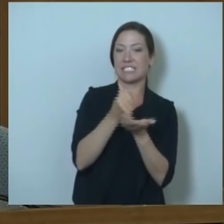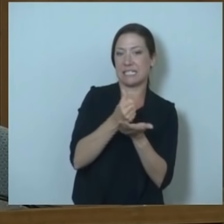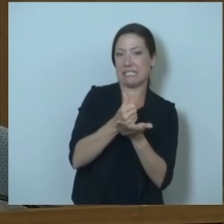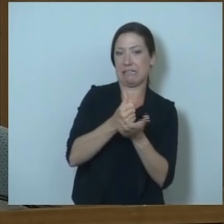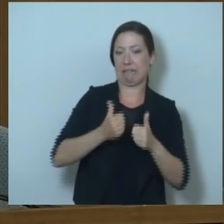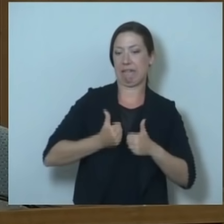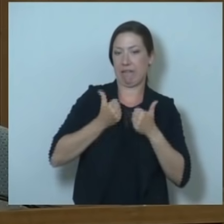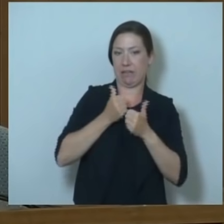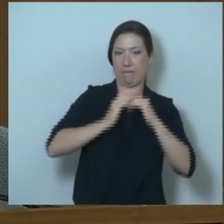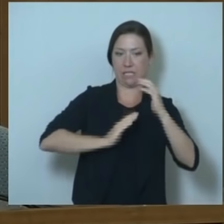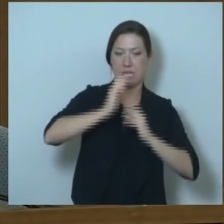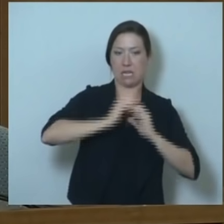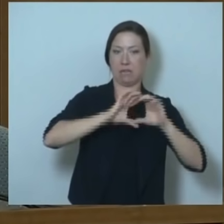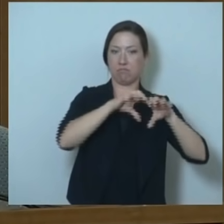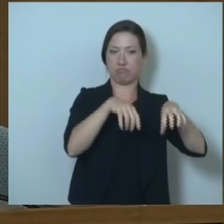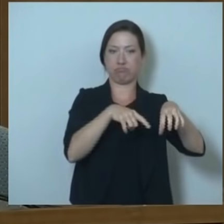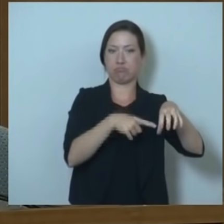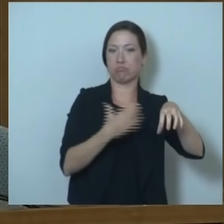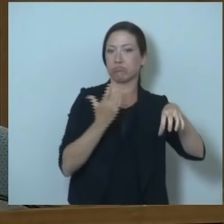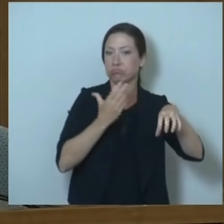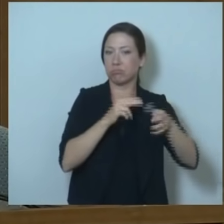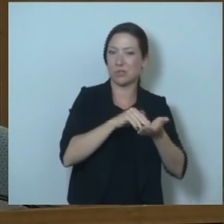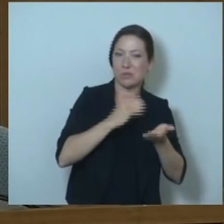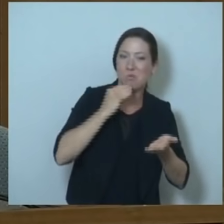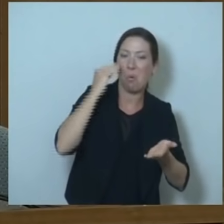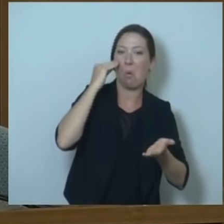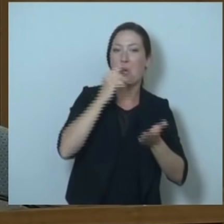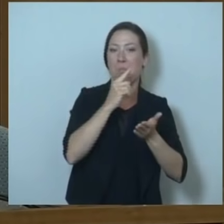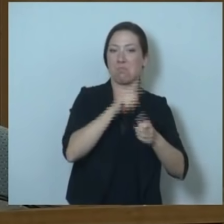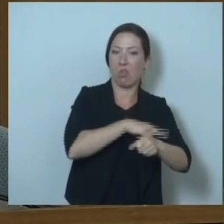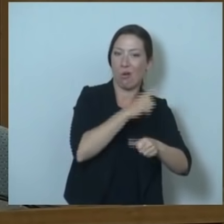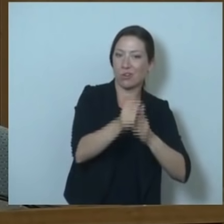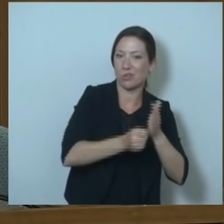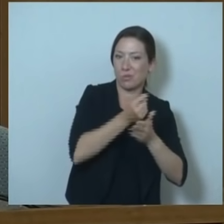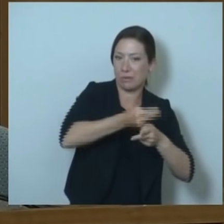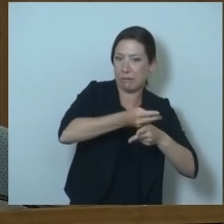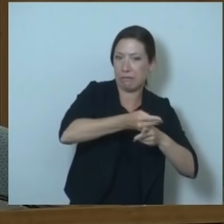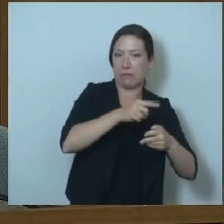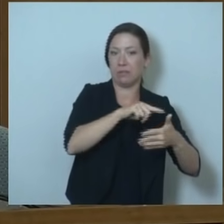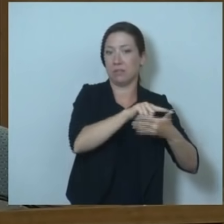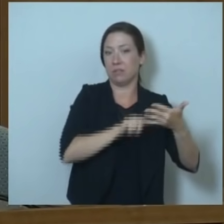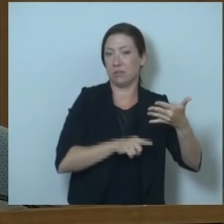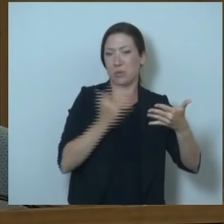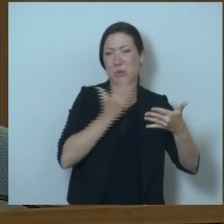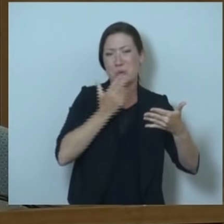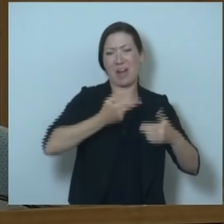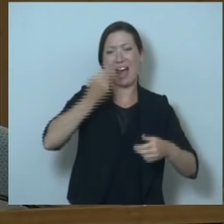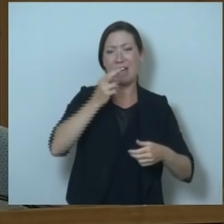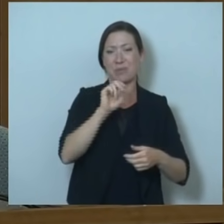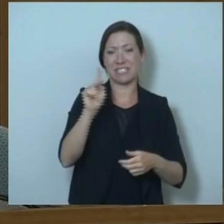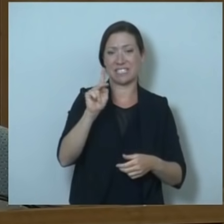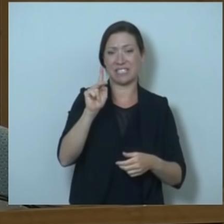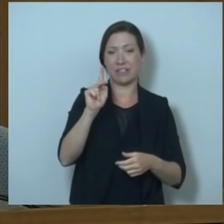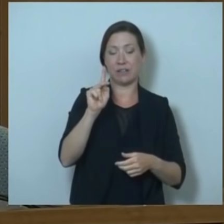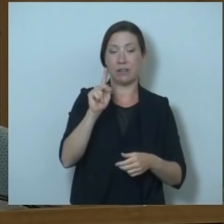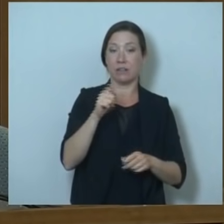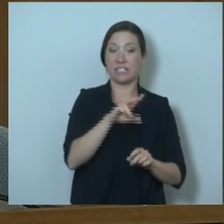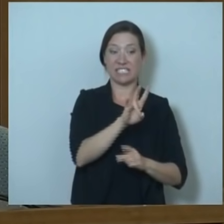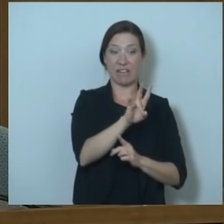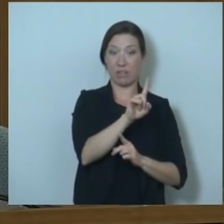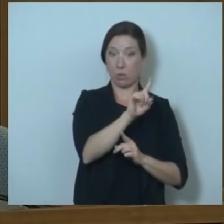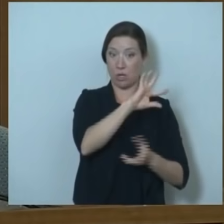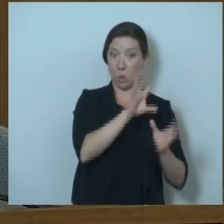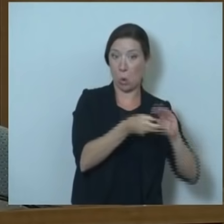such high-risk areas. We've had 64 of our 71 sites have done their